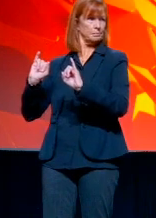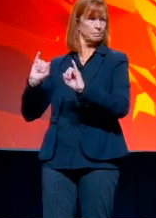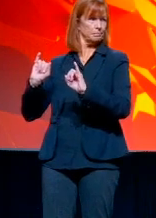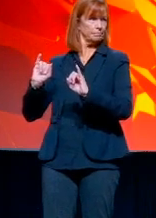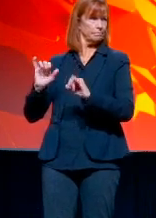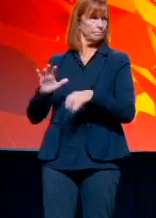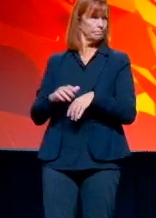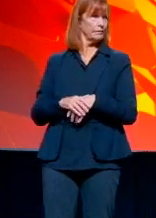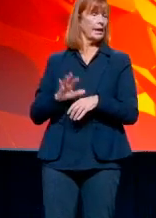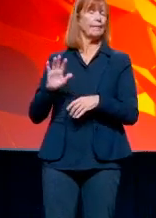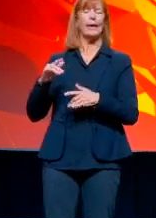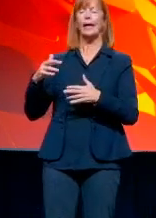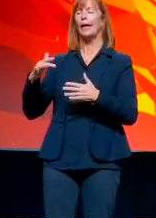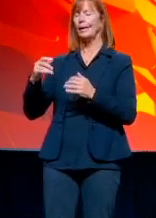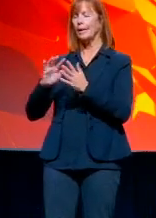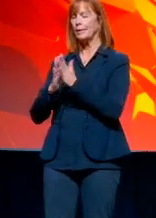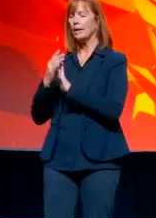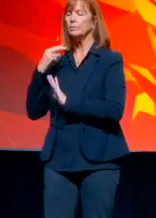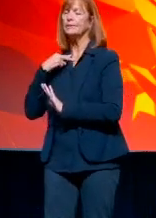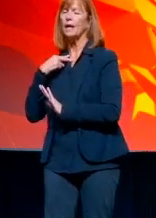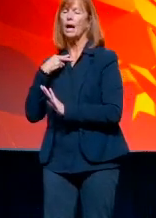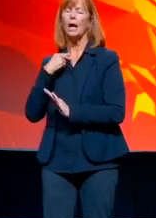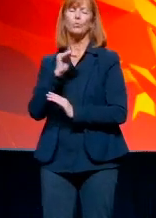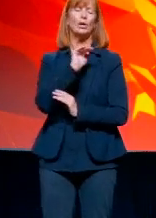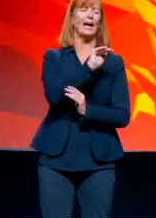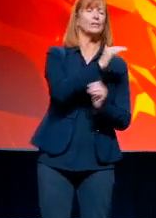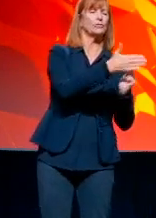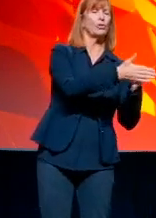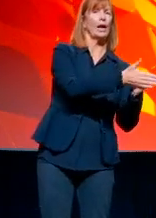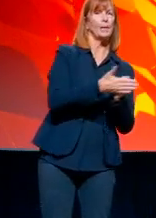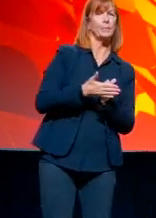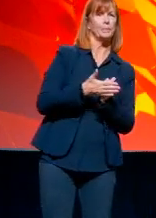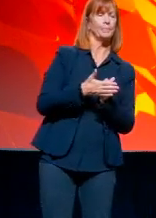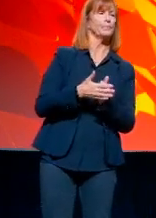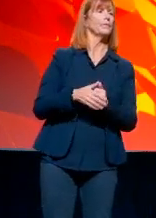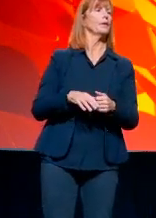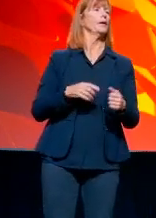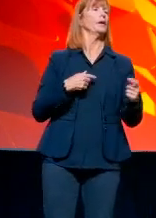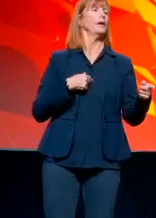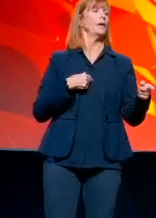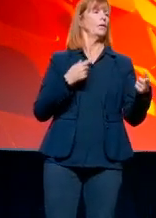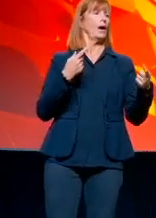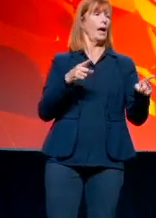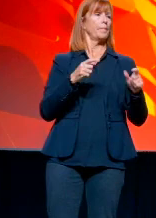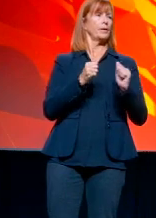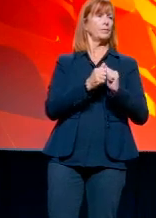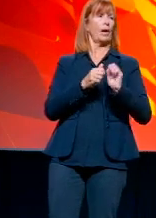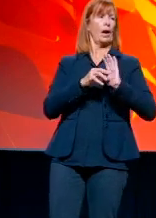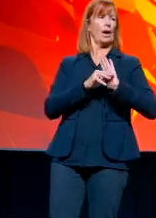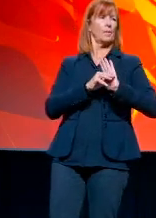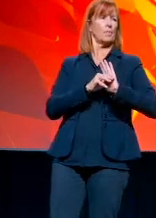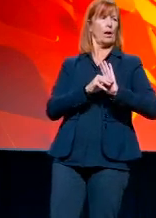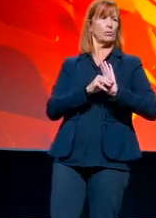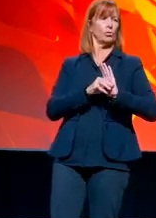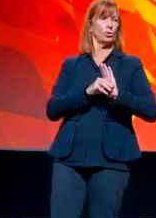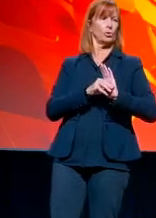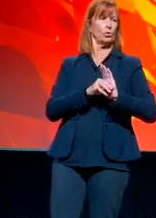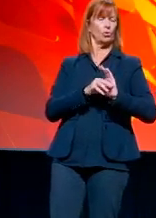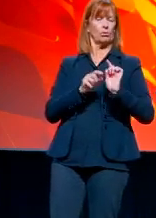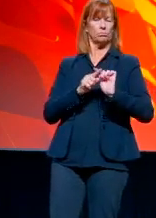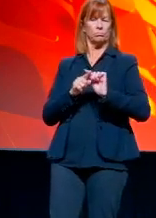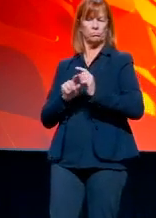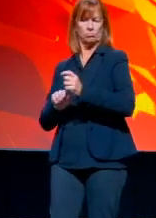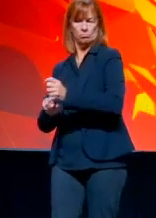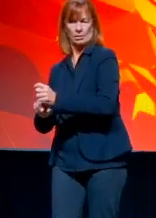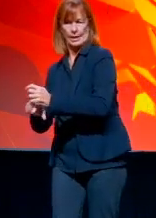the robot gets stuck and asks for help. So this is achieved by some model-based runtime monitoring algorithms through some uncertainty quantification.